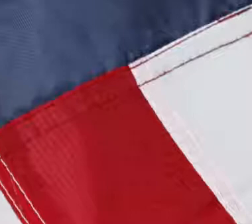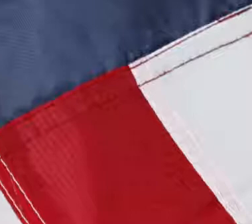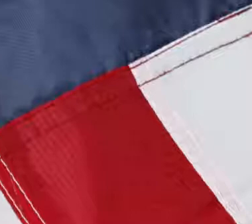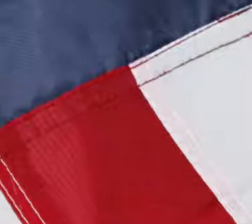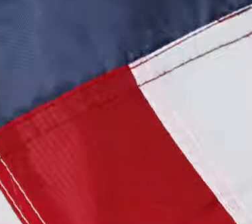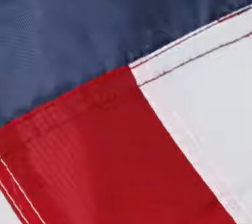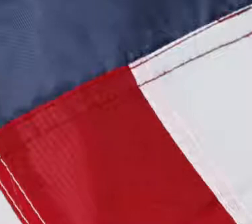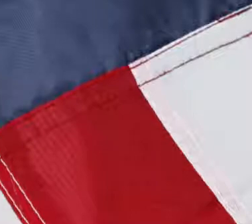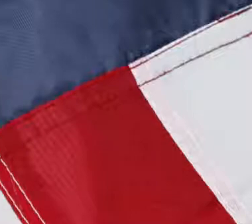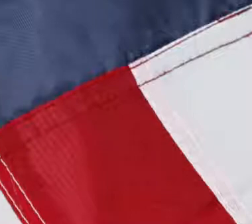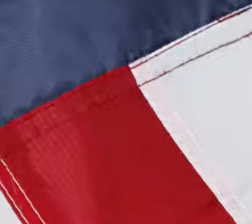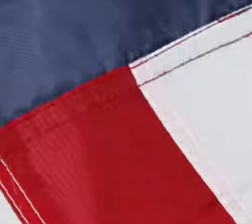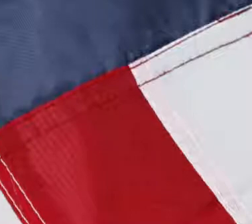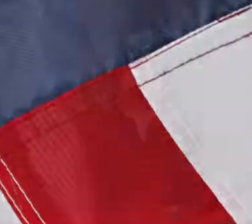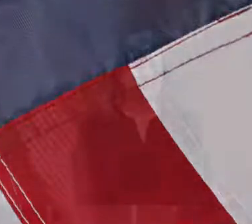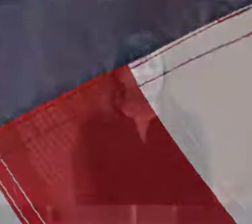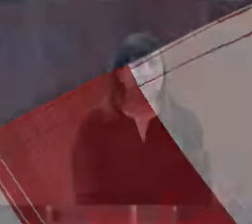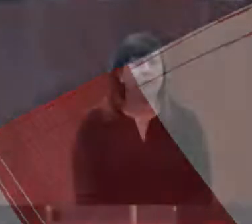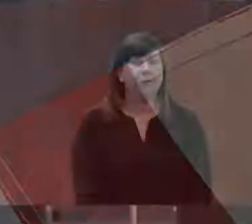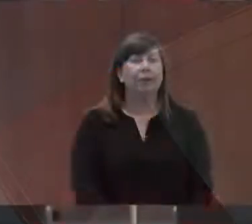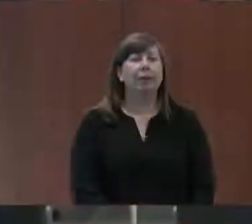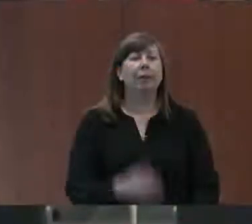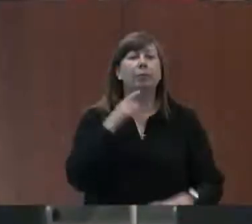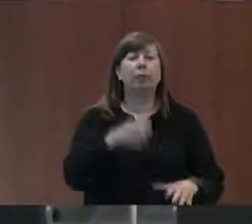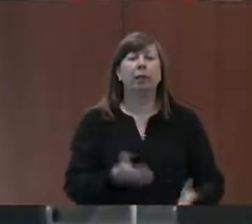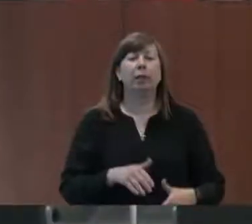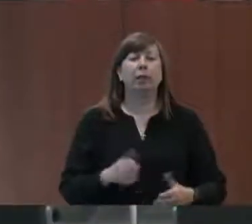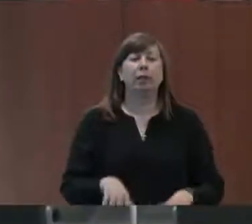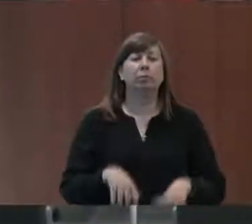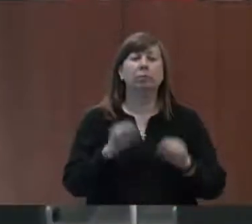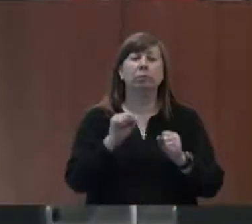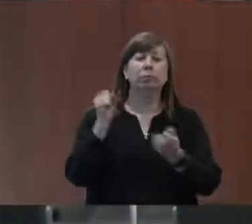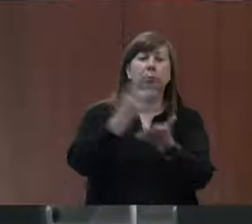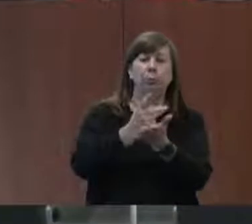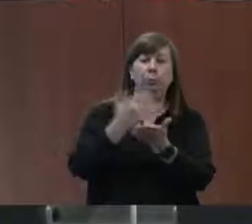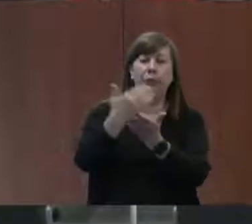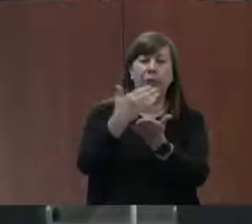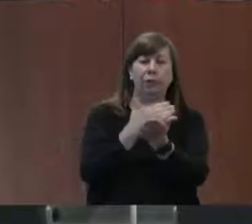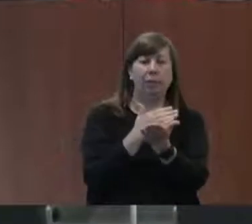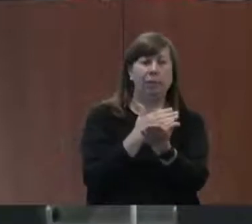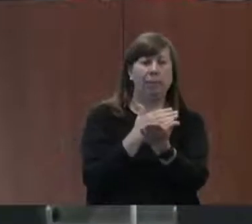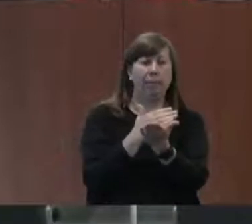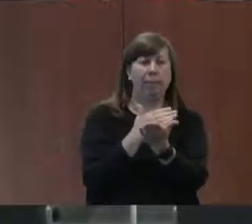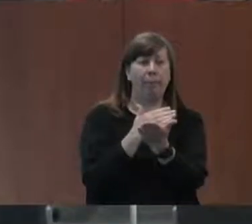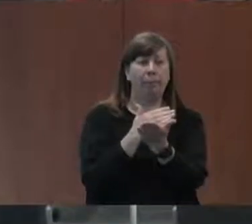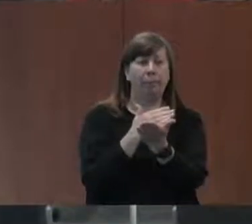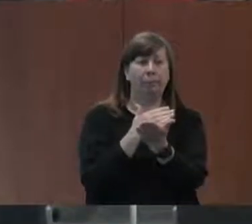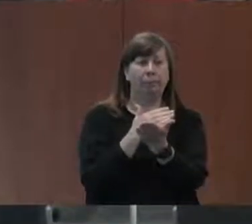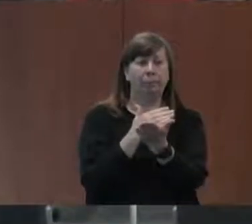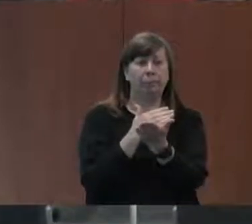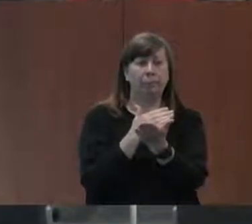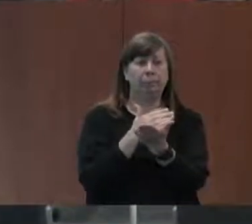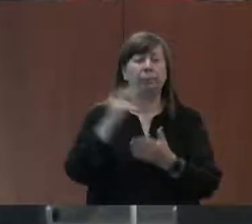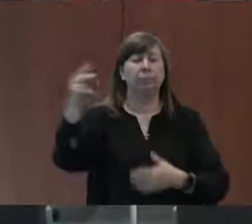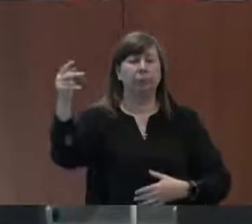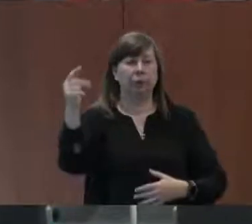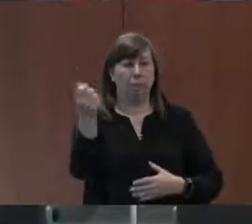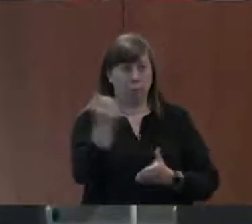Let's see. I'll entertain a motion to approve the agenda. So moved.